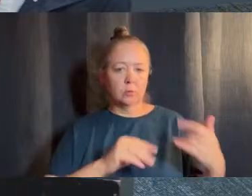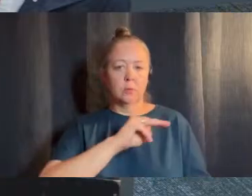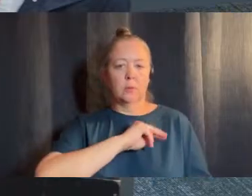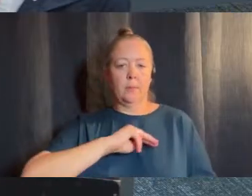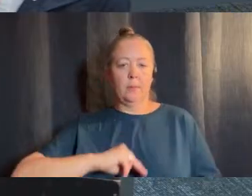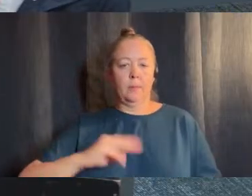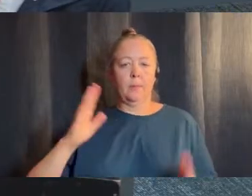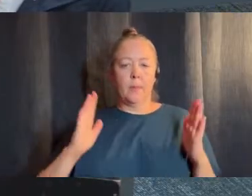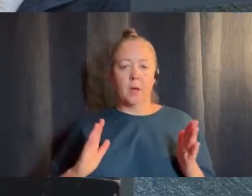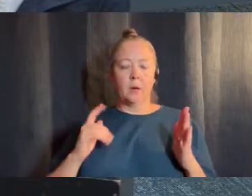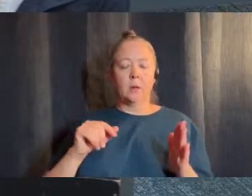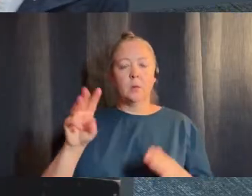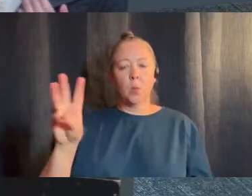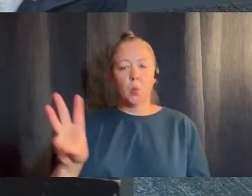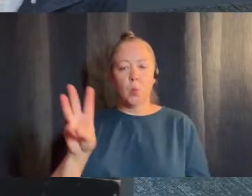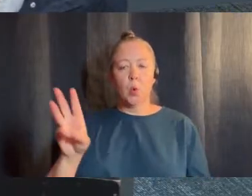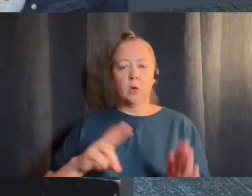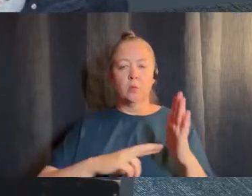ward reps,